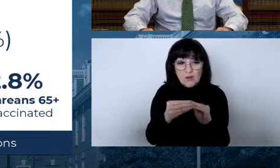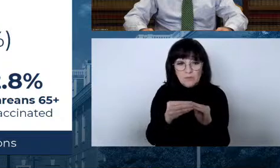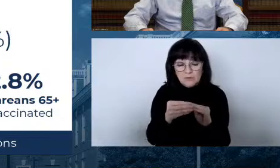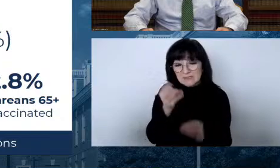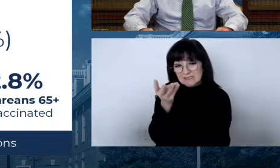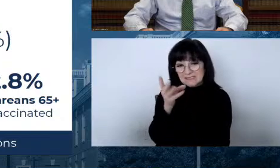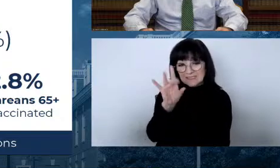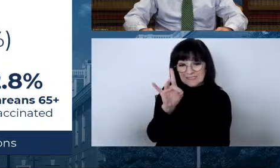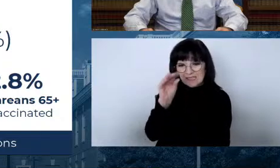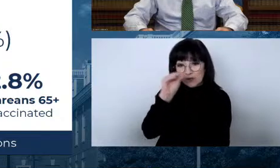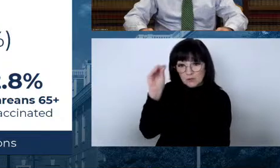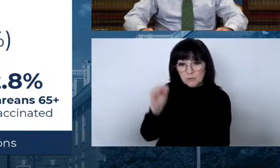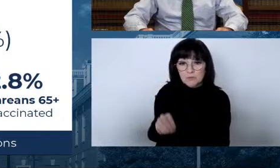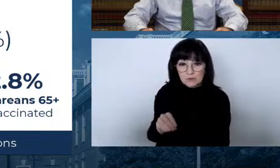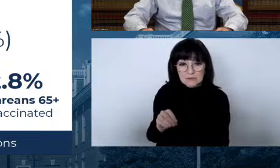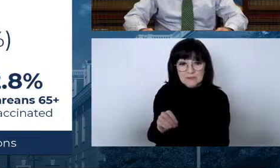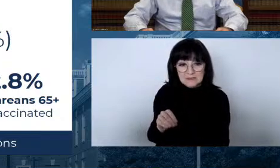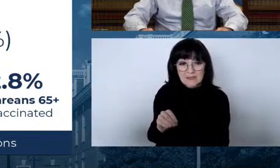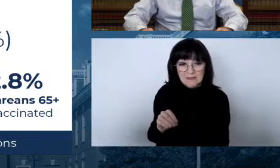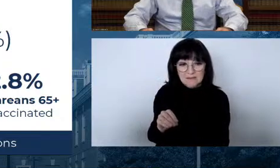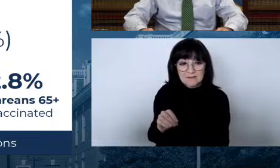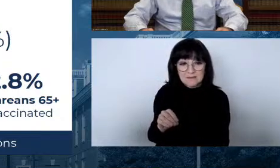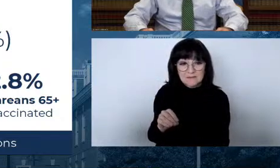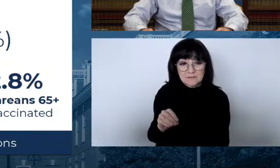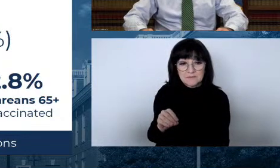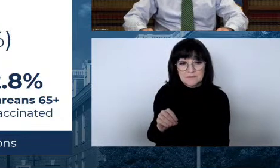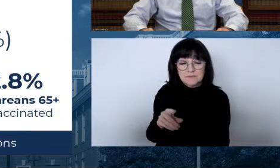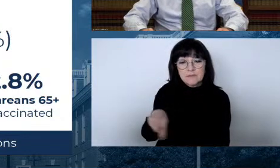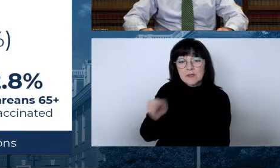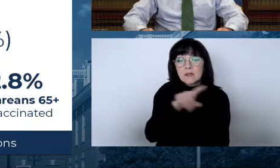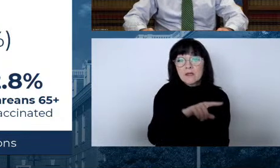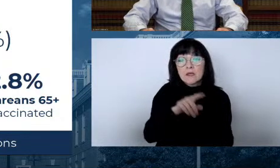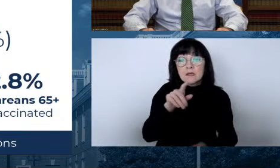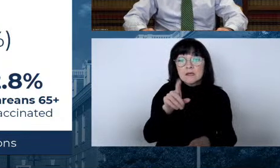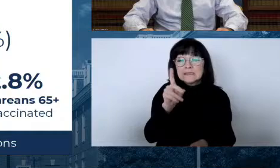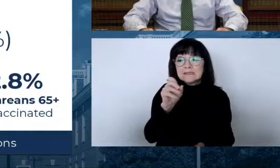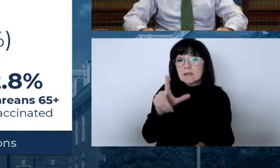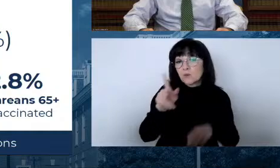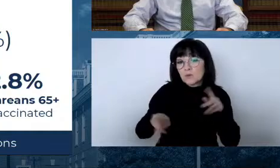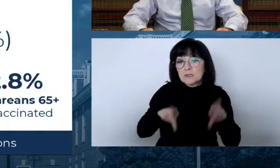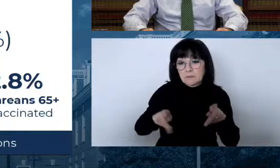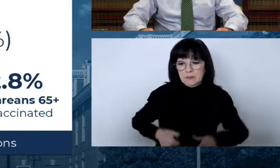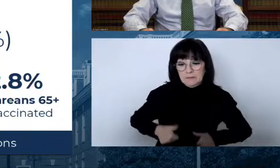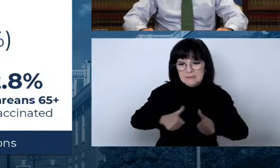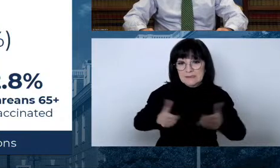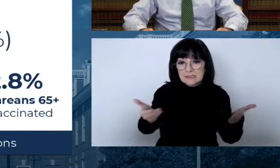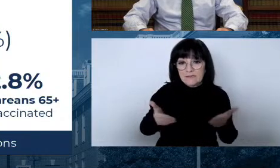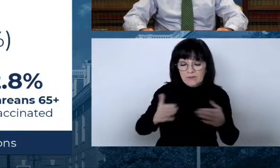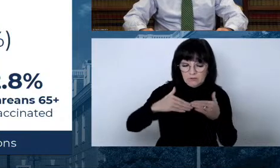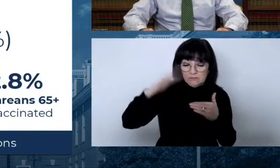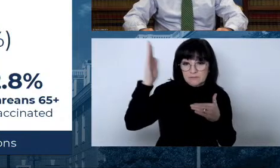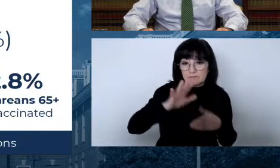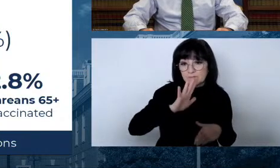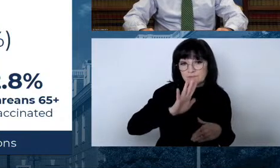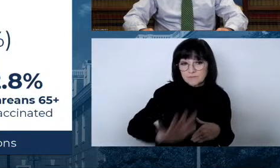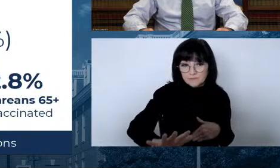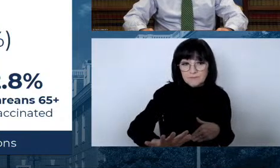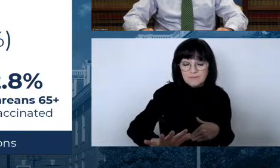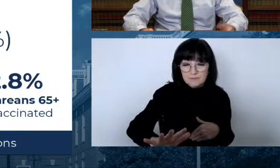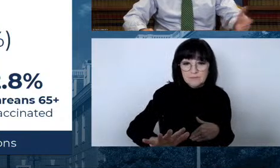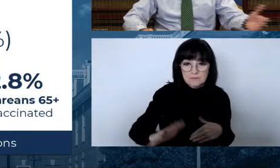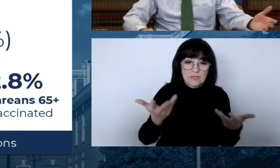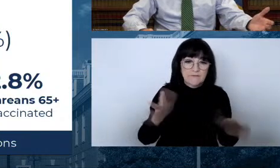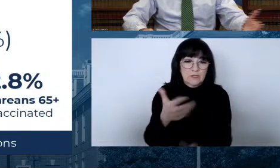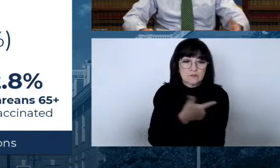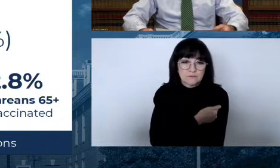68% of Delawareans who are over 5 years old are fully vaccinated. And you've got,